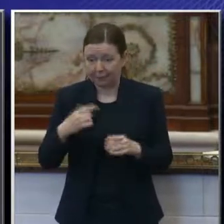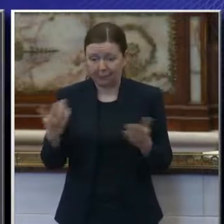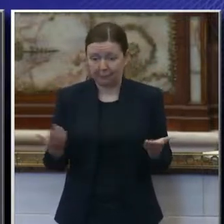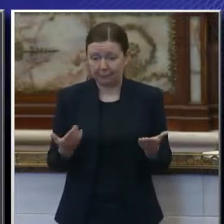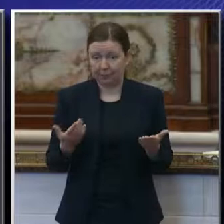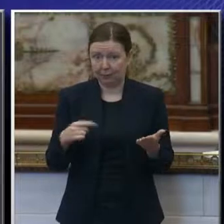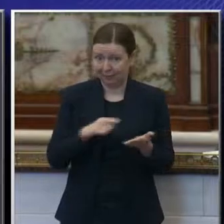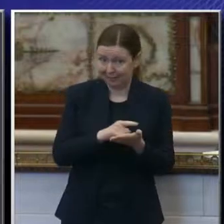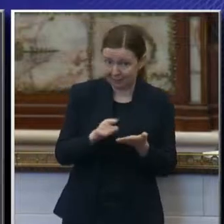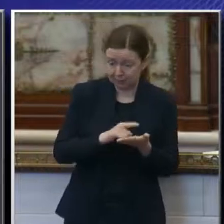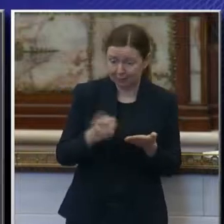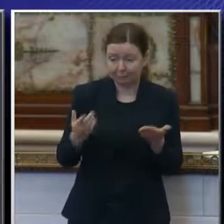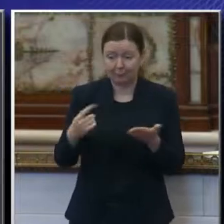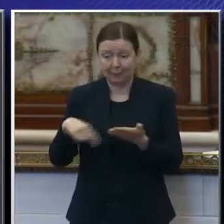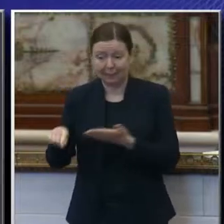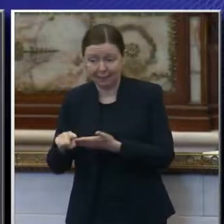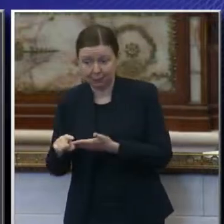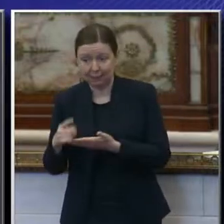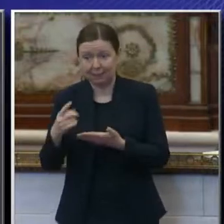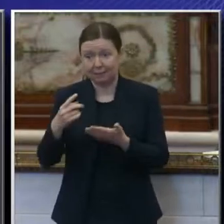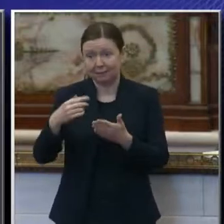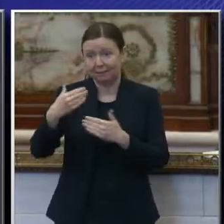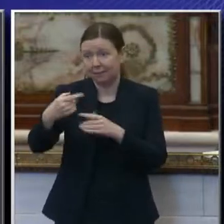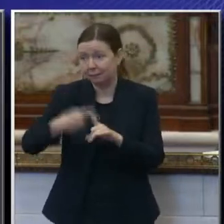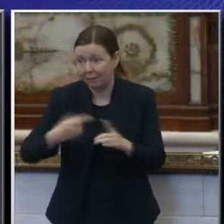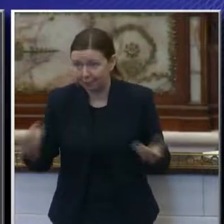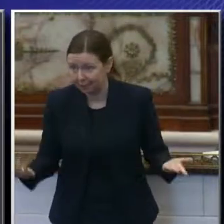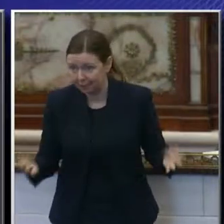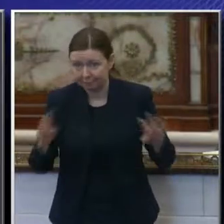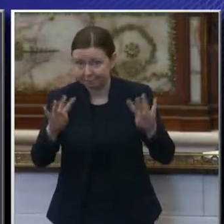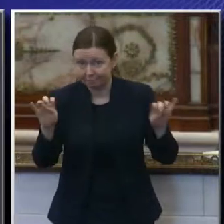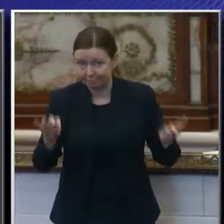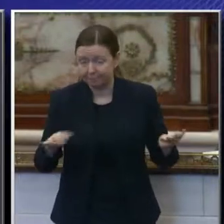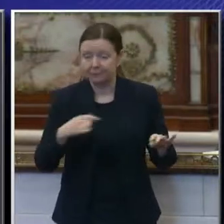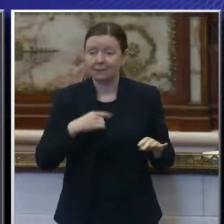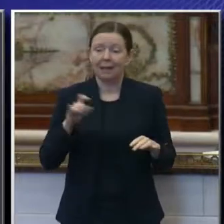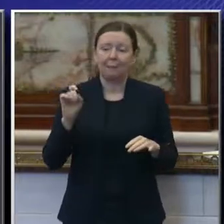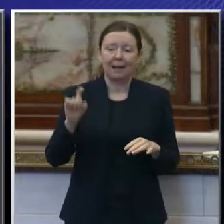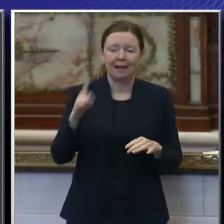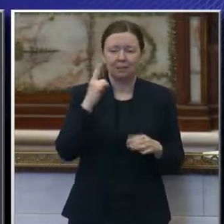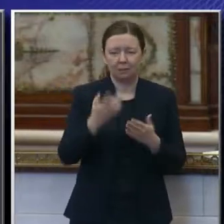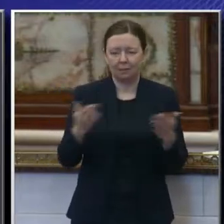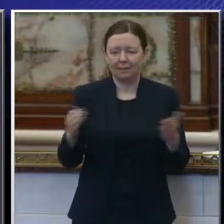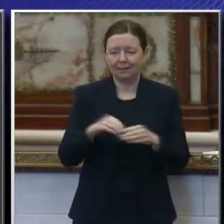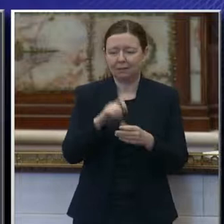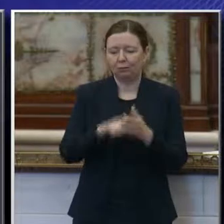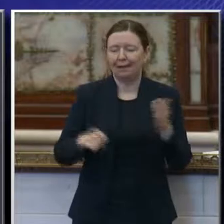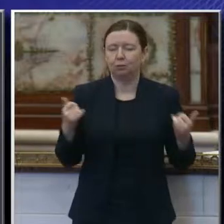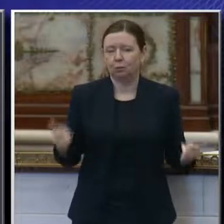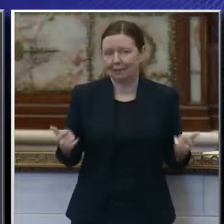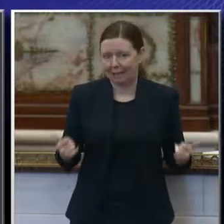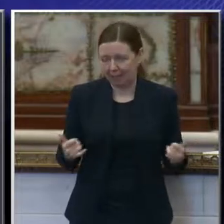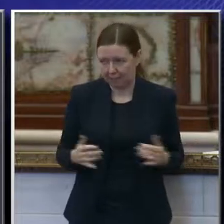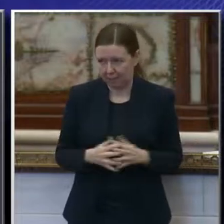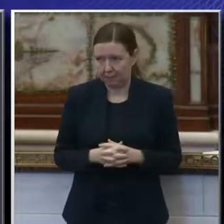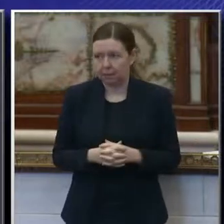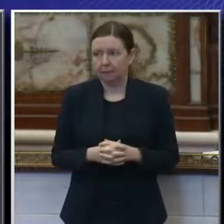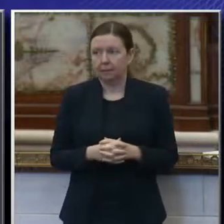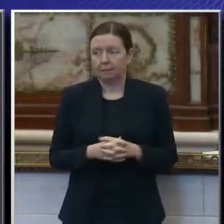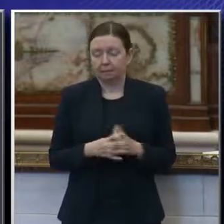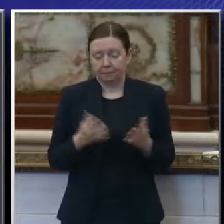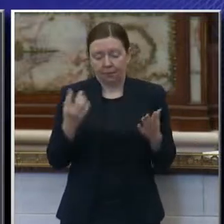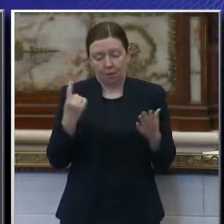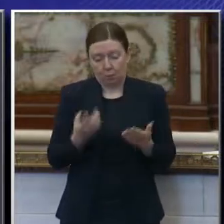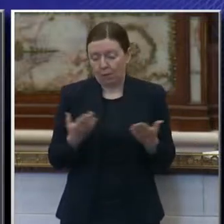this week, maybe next month. So I'm asking for things in writing today. And, you know, one of